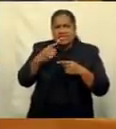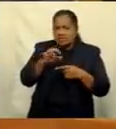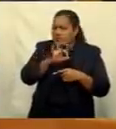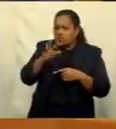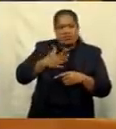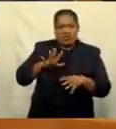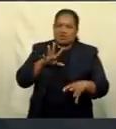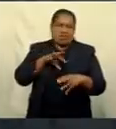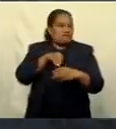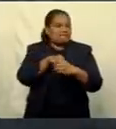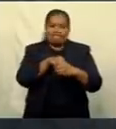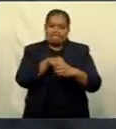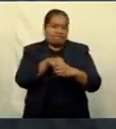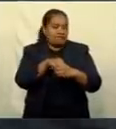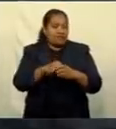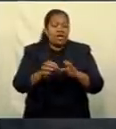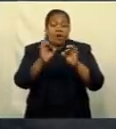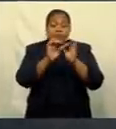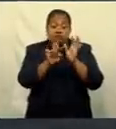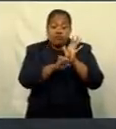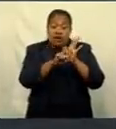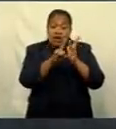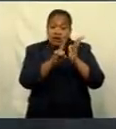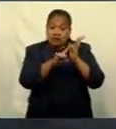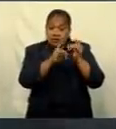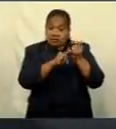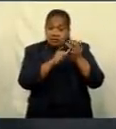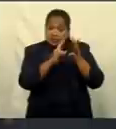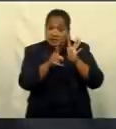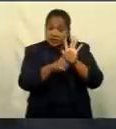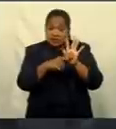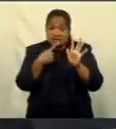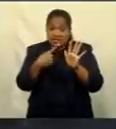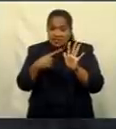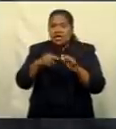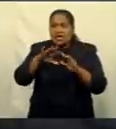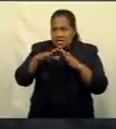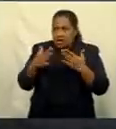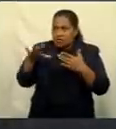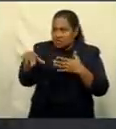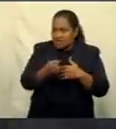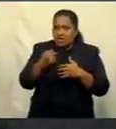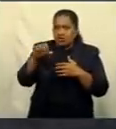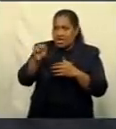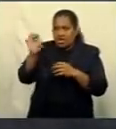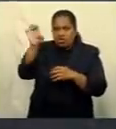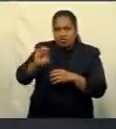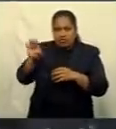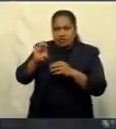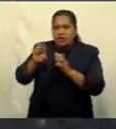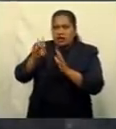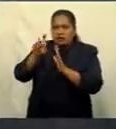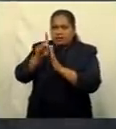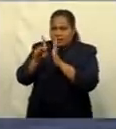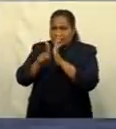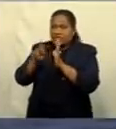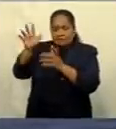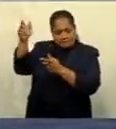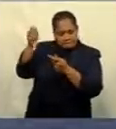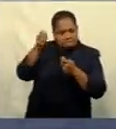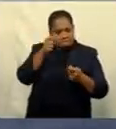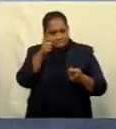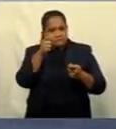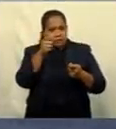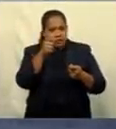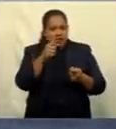included. Brussels says it's time to take Europe's climate policies global. The World First package would also push EU industry